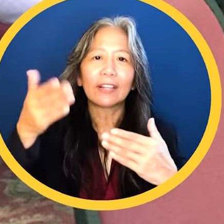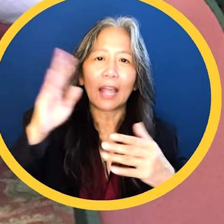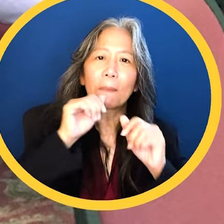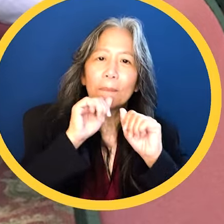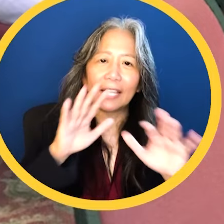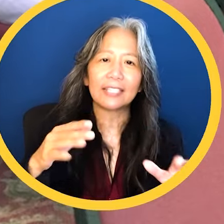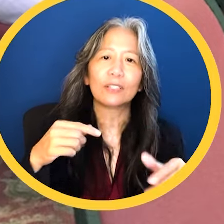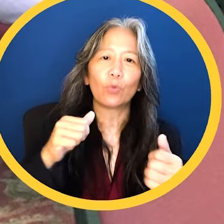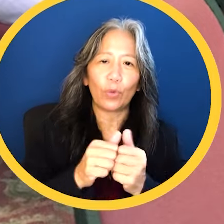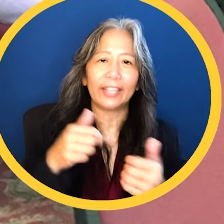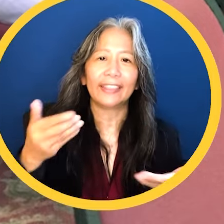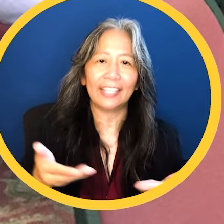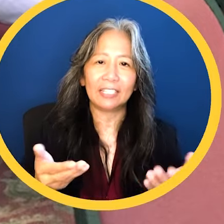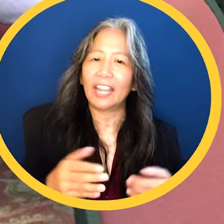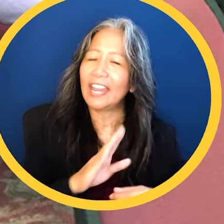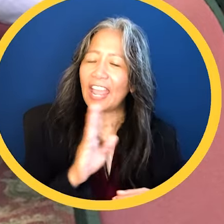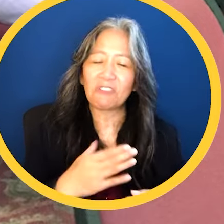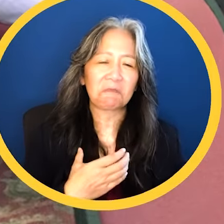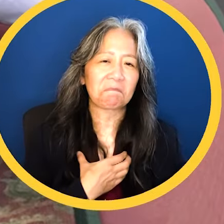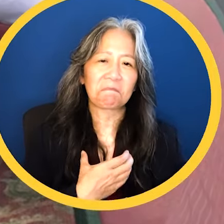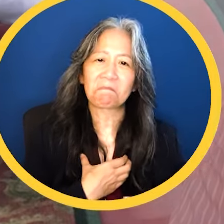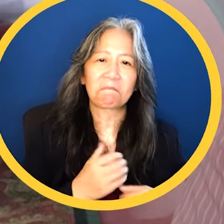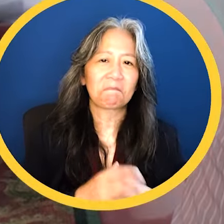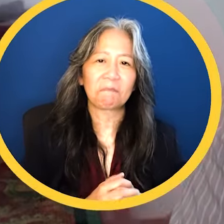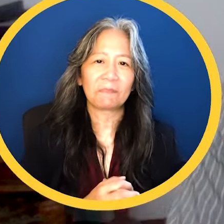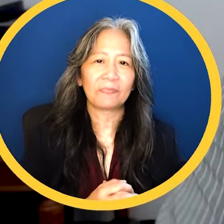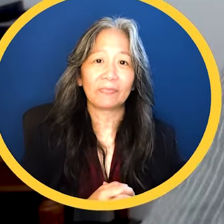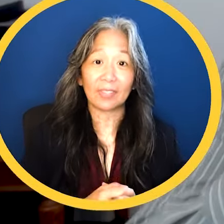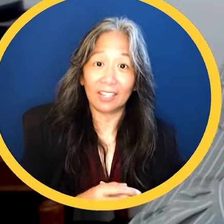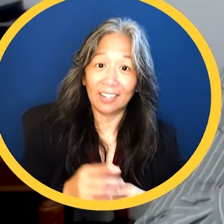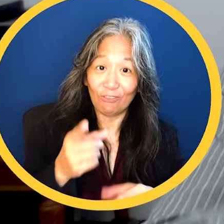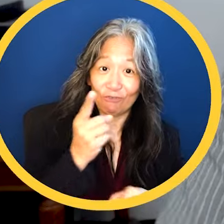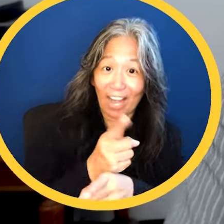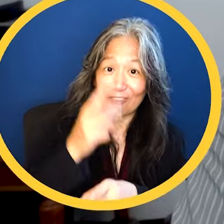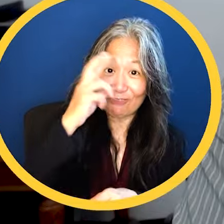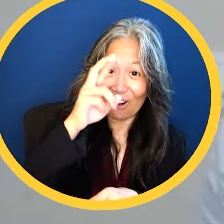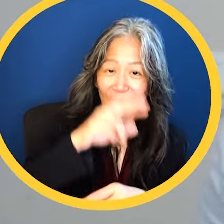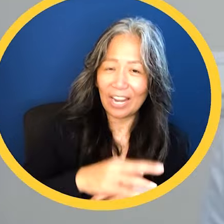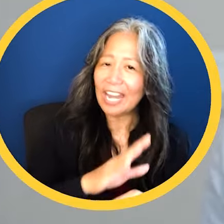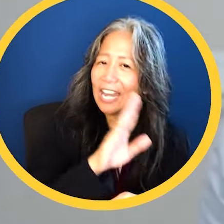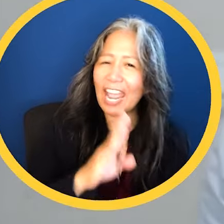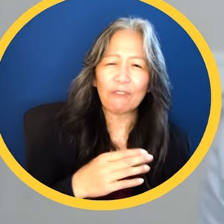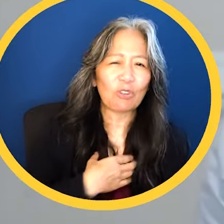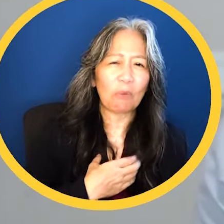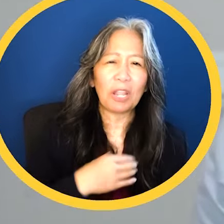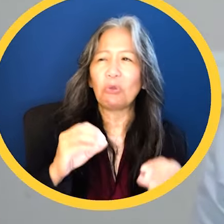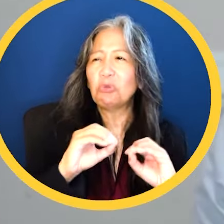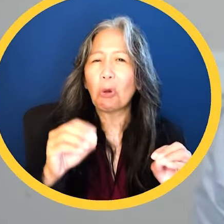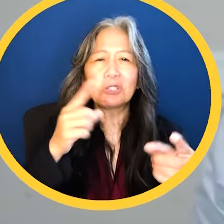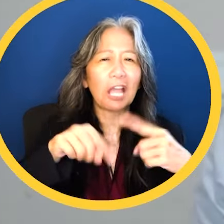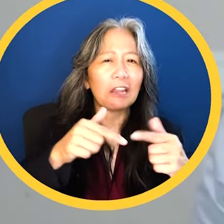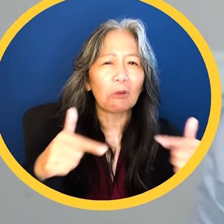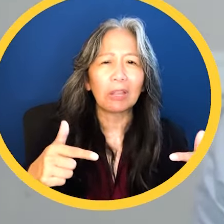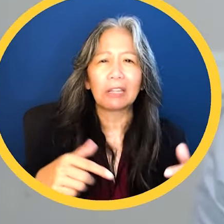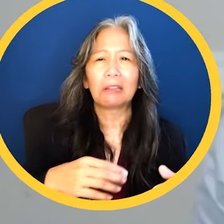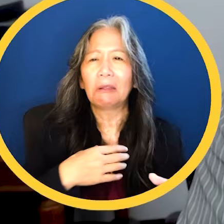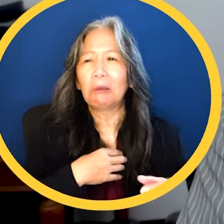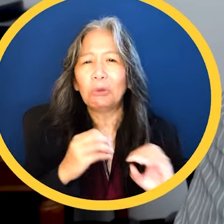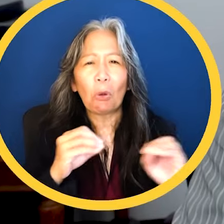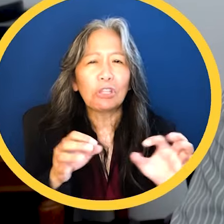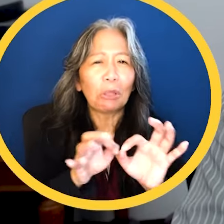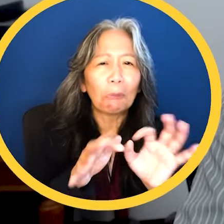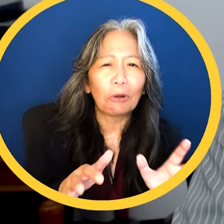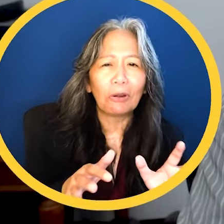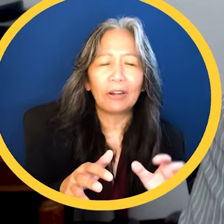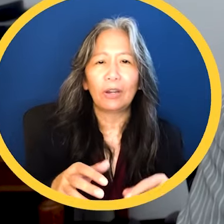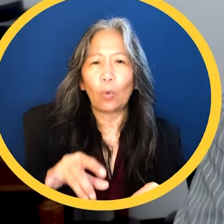so thankful that God's blessing us with this. They never complained. Even back then, right, Roel? They never complained that there was no sign language, never